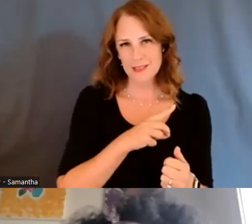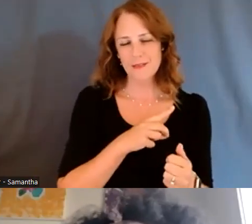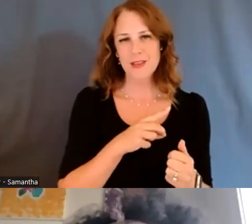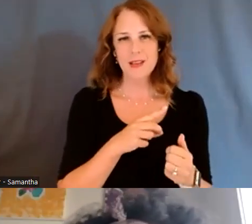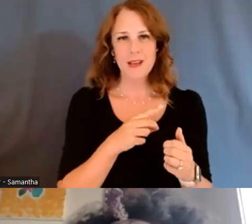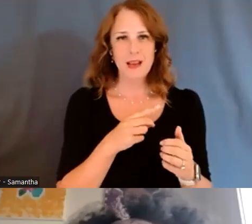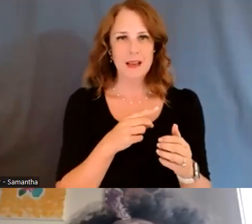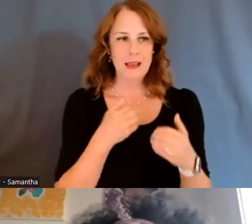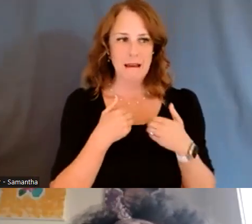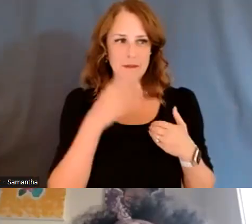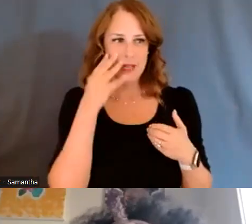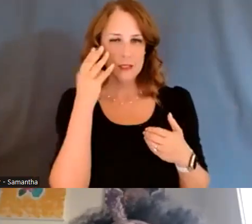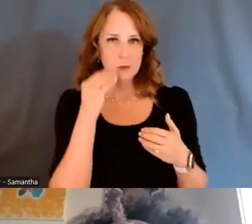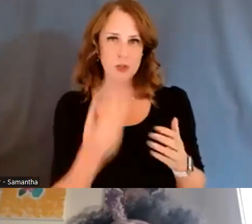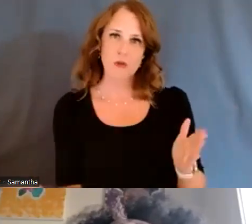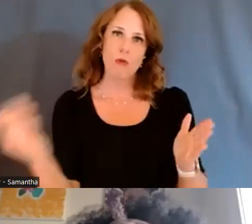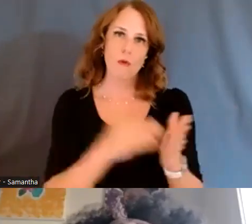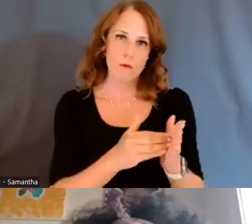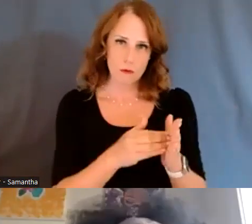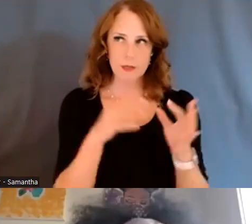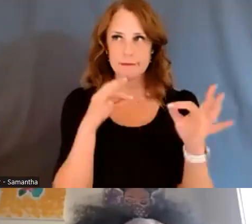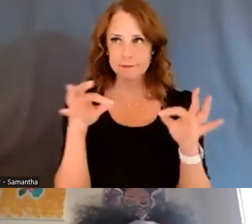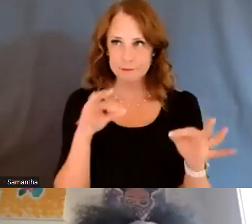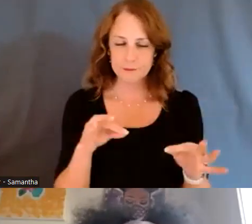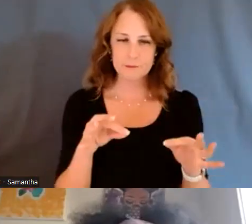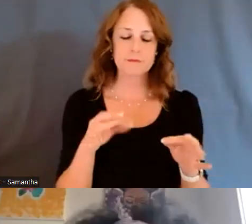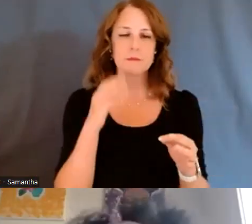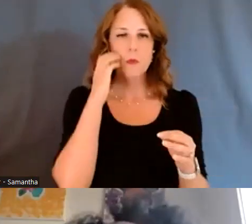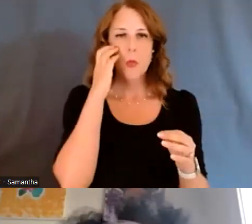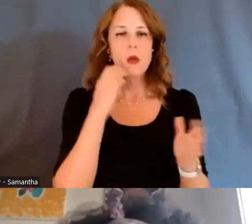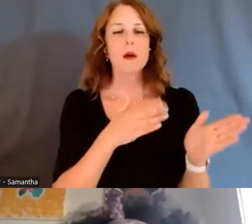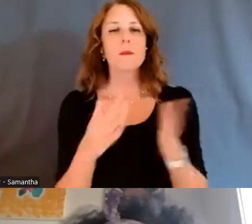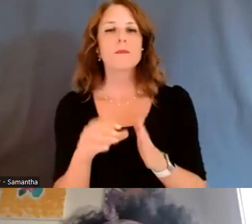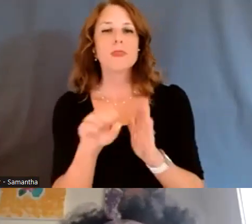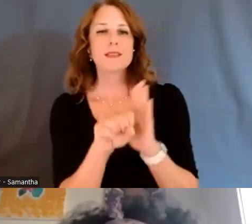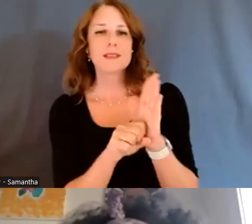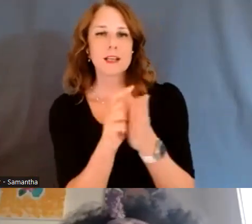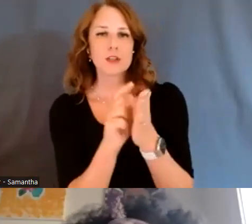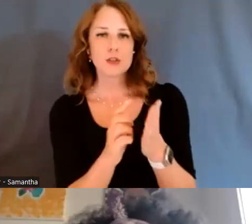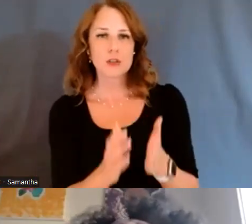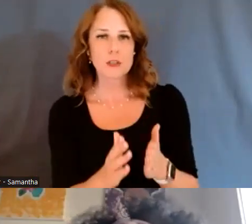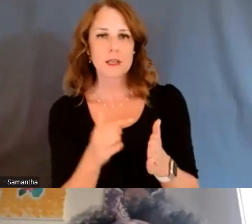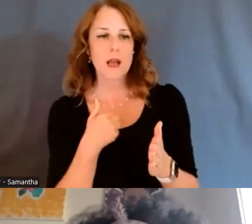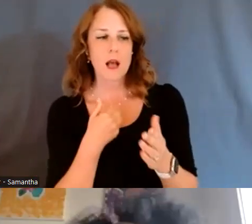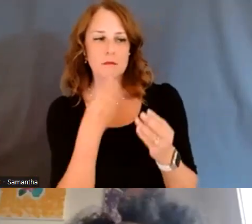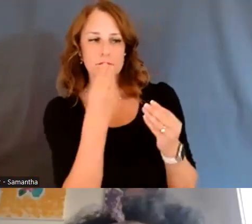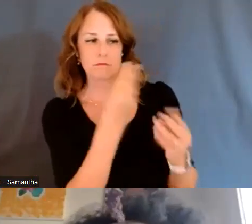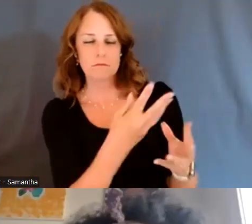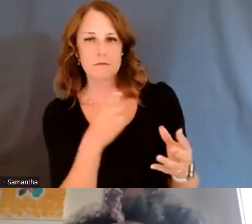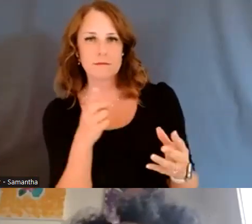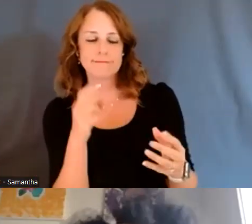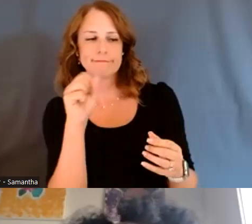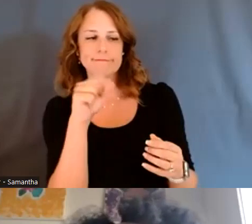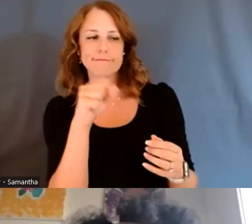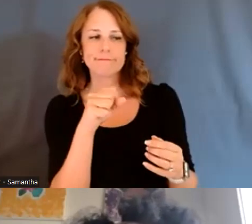this experience all over again. With the state's attorneys, I kind of let them know, or the prosecutor, that yes, you're going to